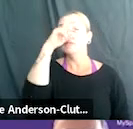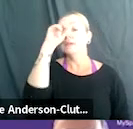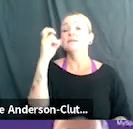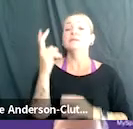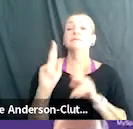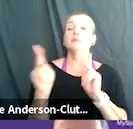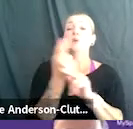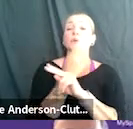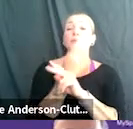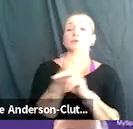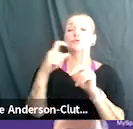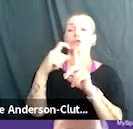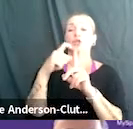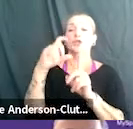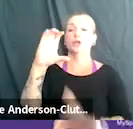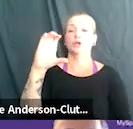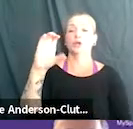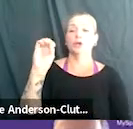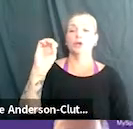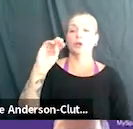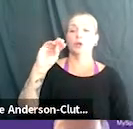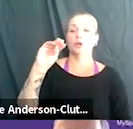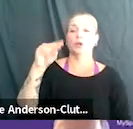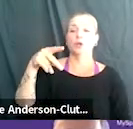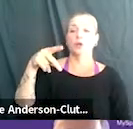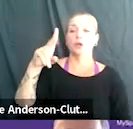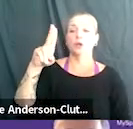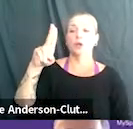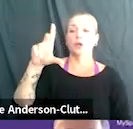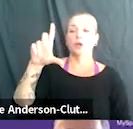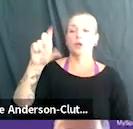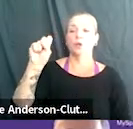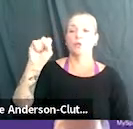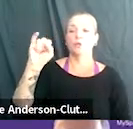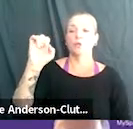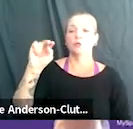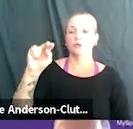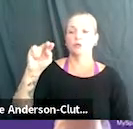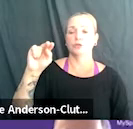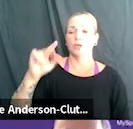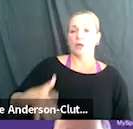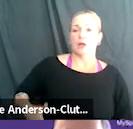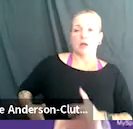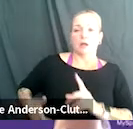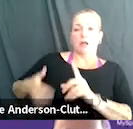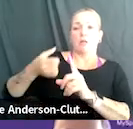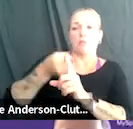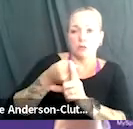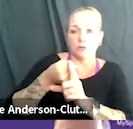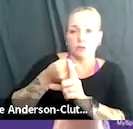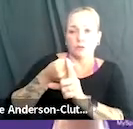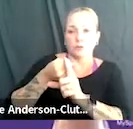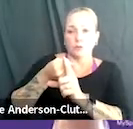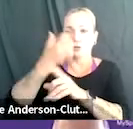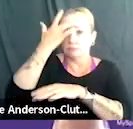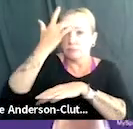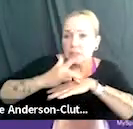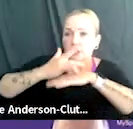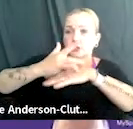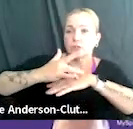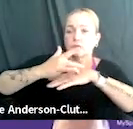obsessions. And I think it's important not to use that unless we're sure they're correct. Obsessions are thoughts, urges, or impulses